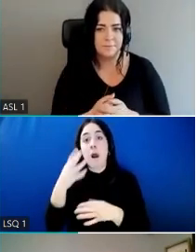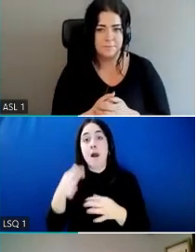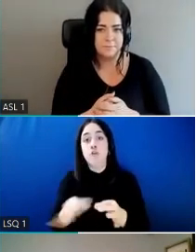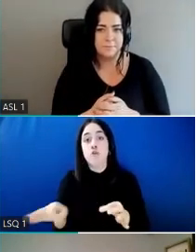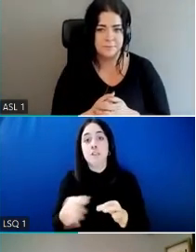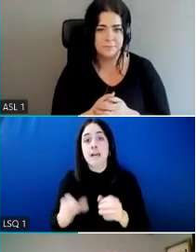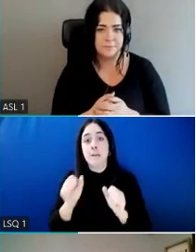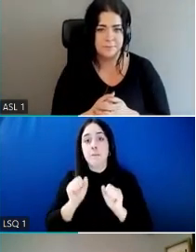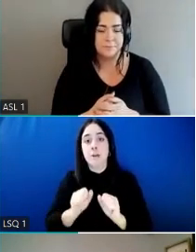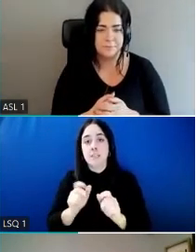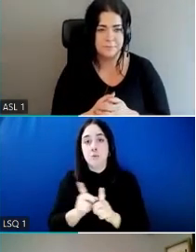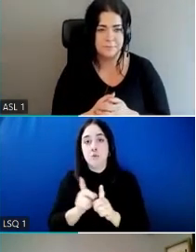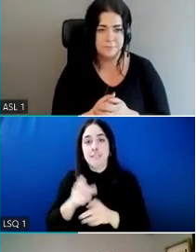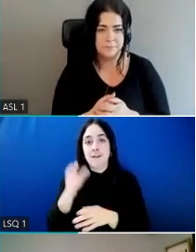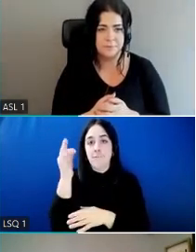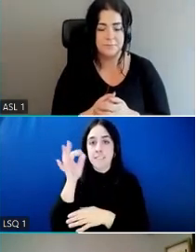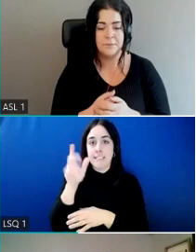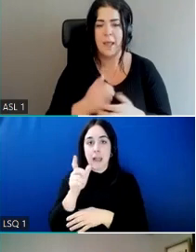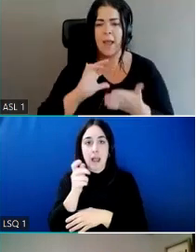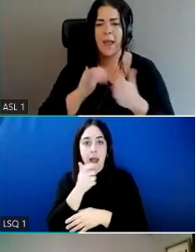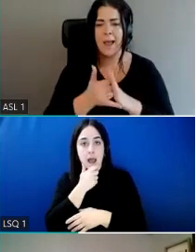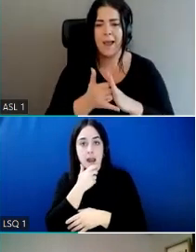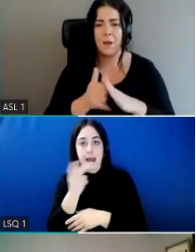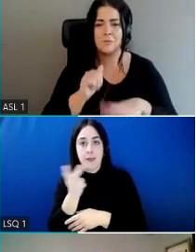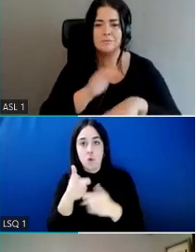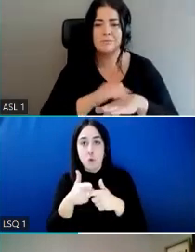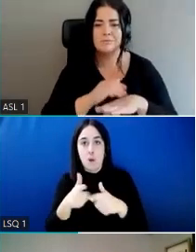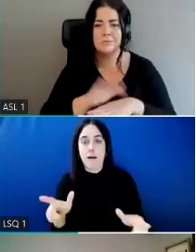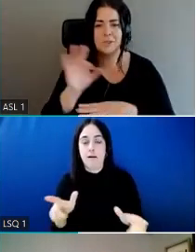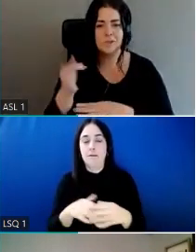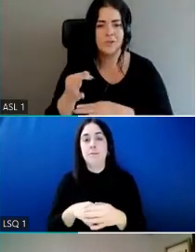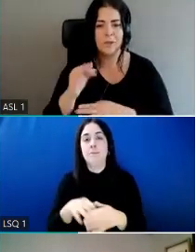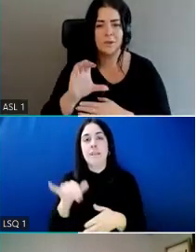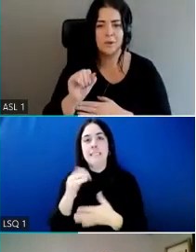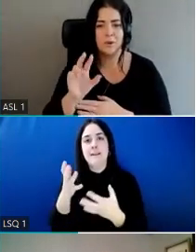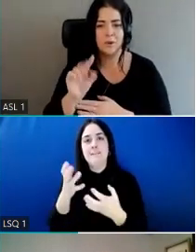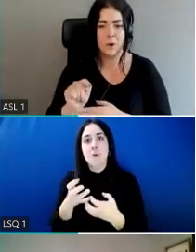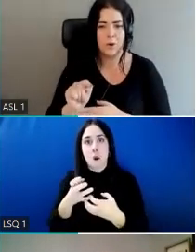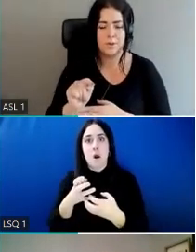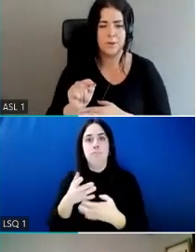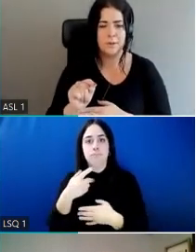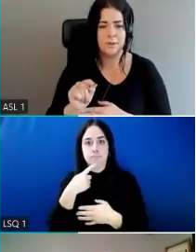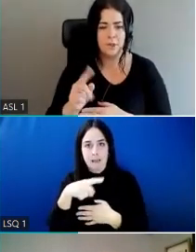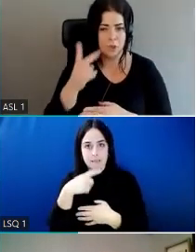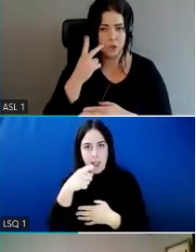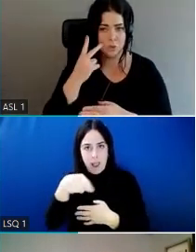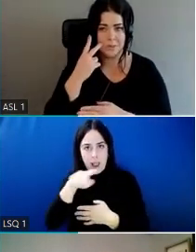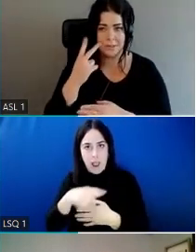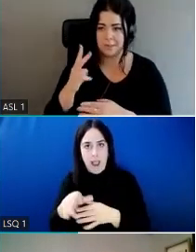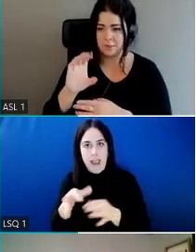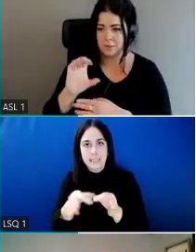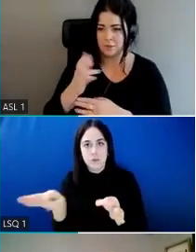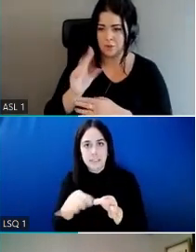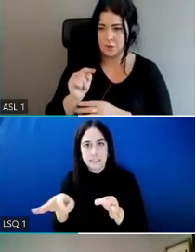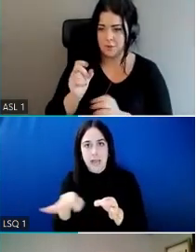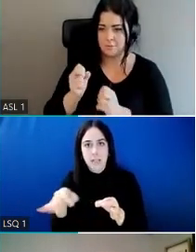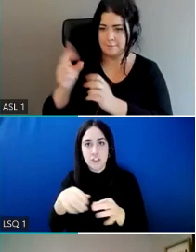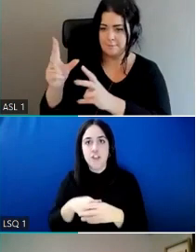To turn on English or French cart captioning, please click the link provided in the chat box.